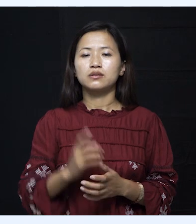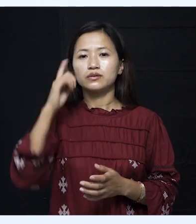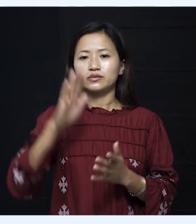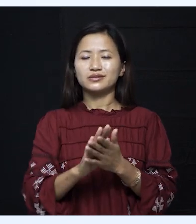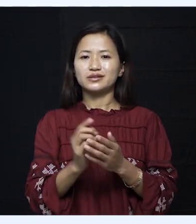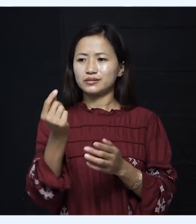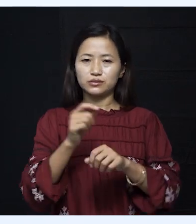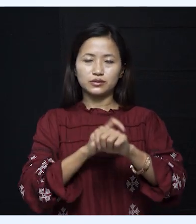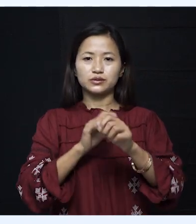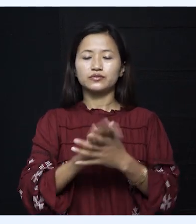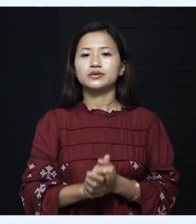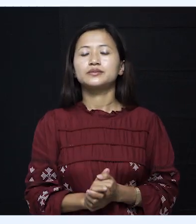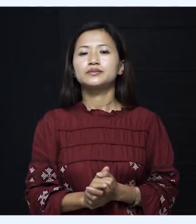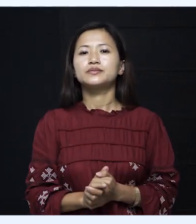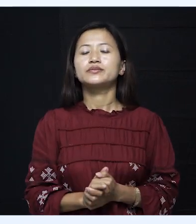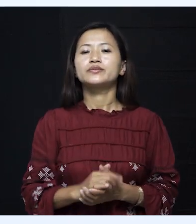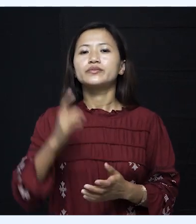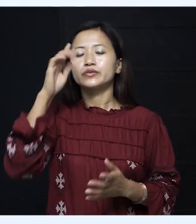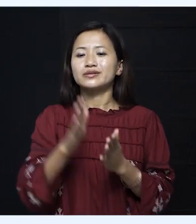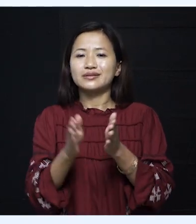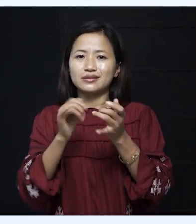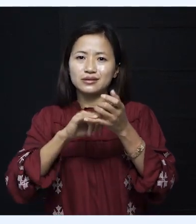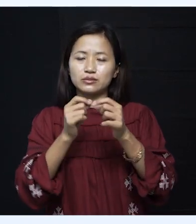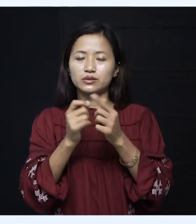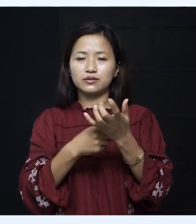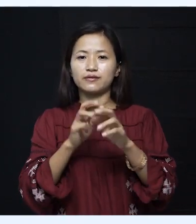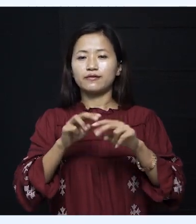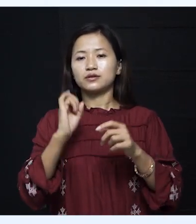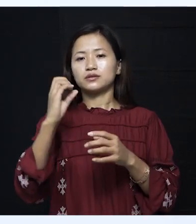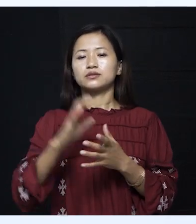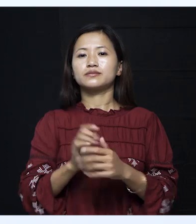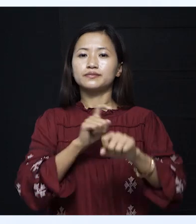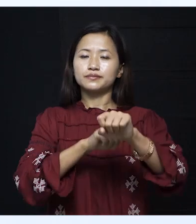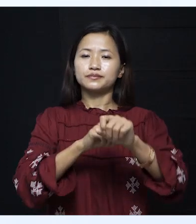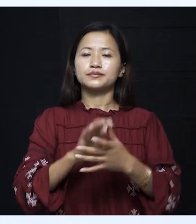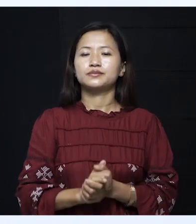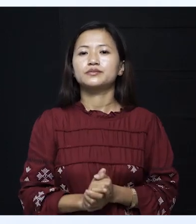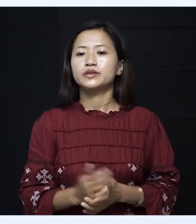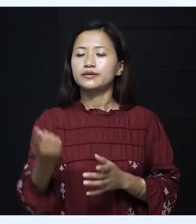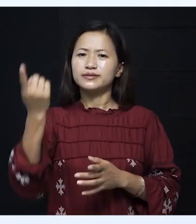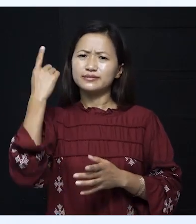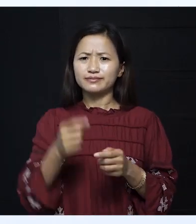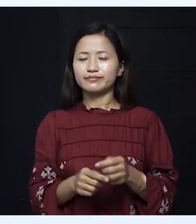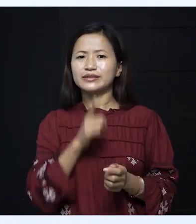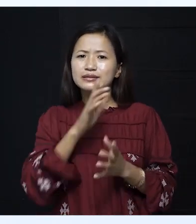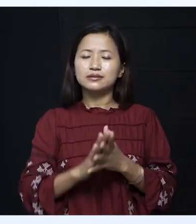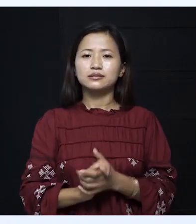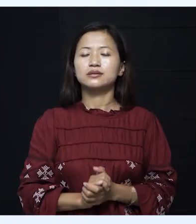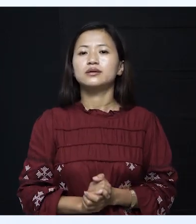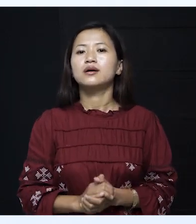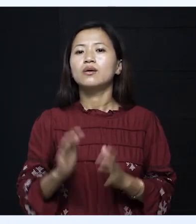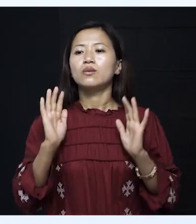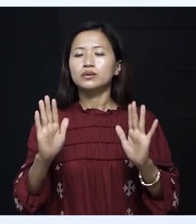a duration, and since is for specific time, such as yesterday and so on. So